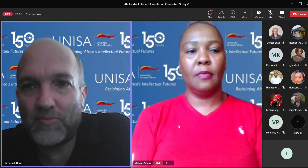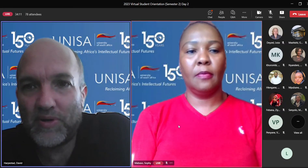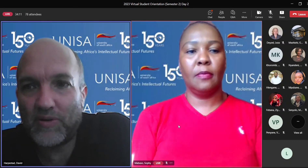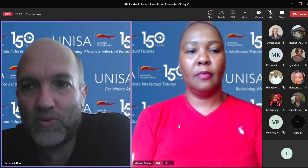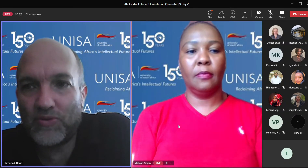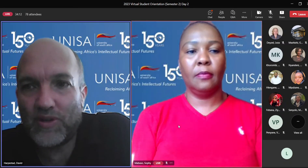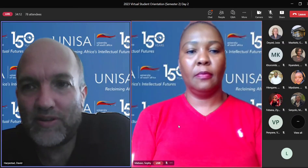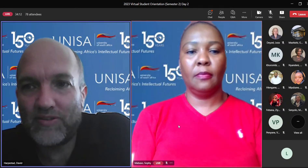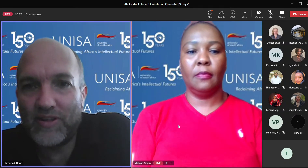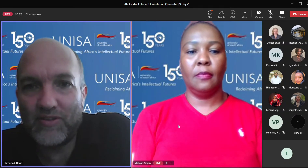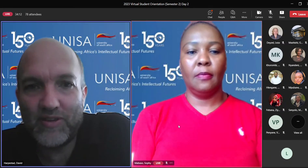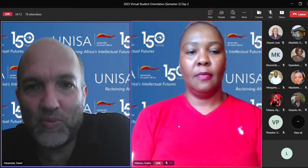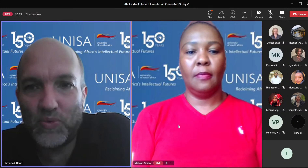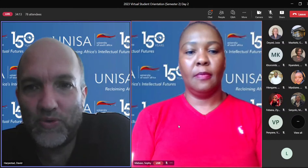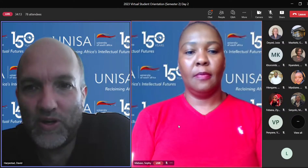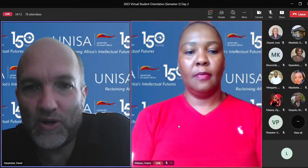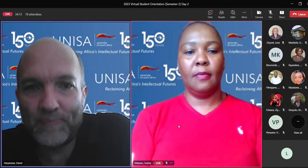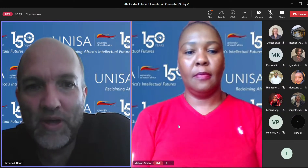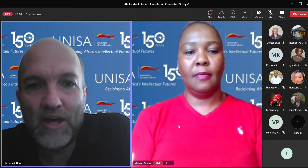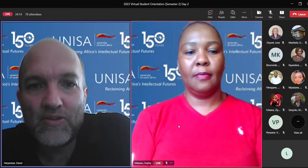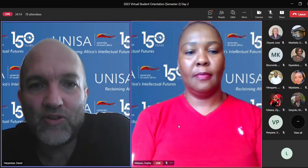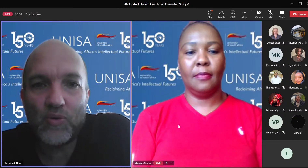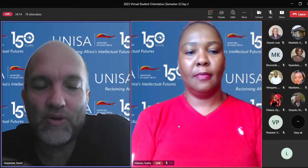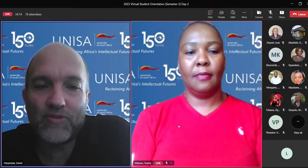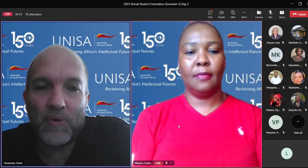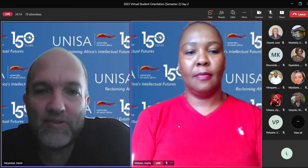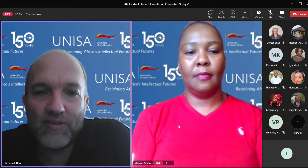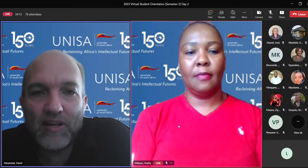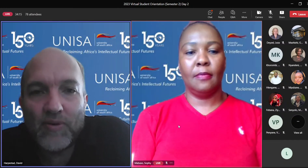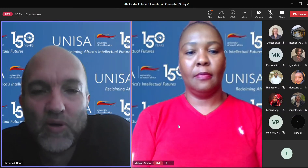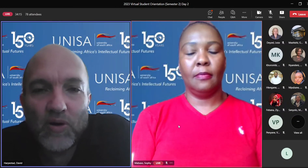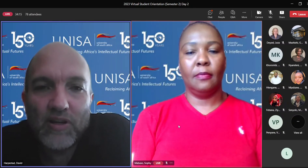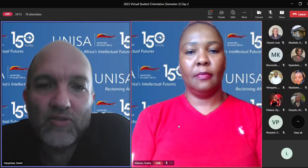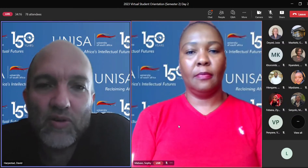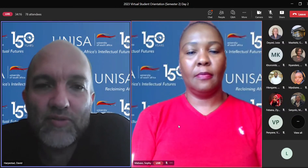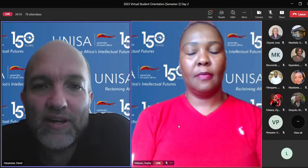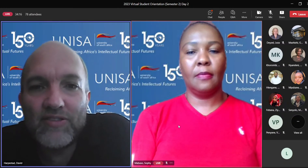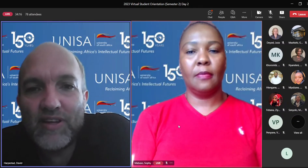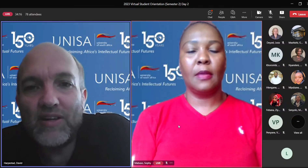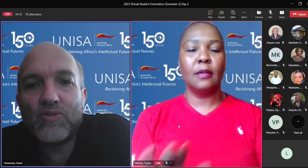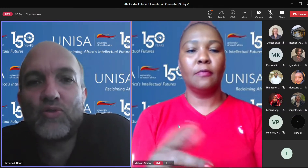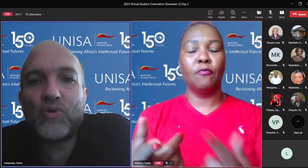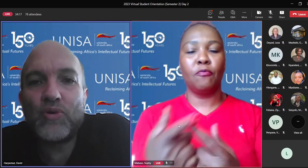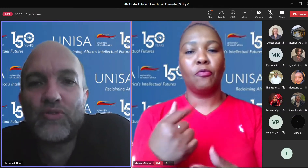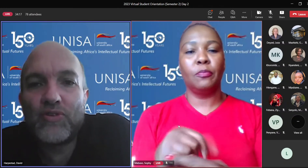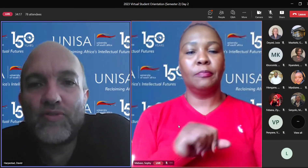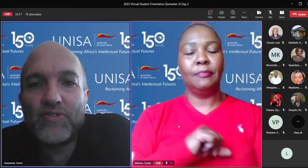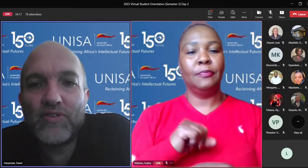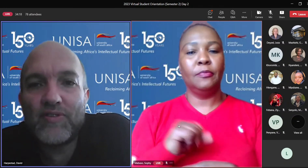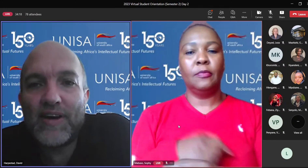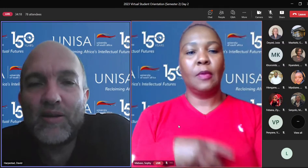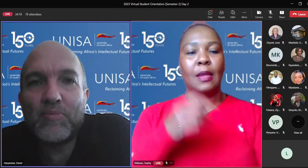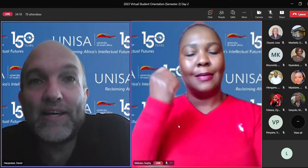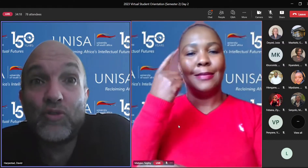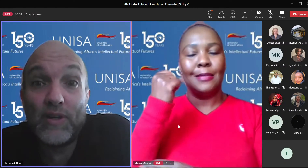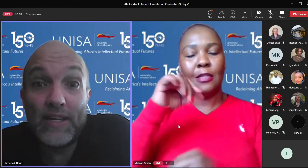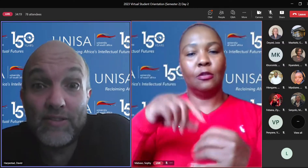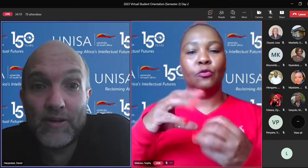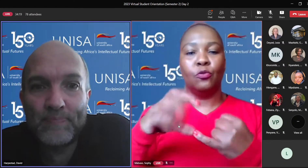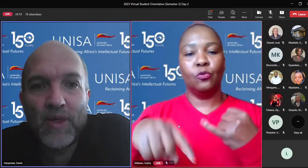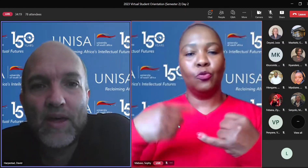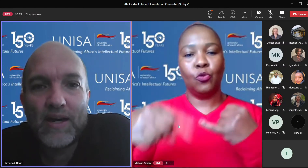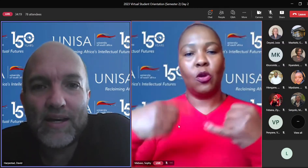from this, but of course I just need to say who they are. So it's basically from the colleagues of Understanding Tutorial Services available